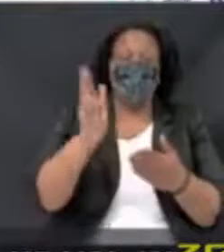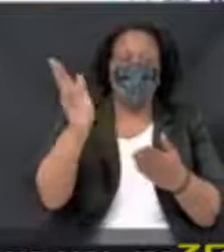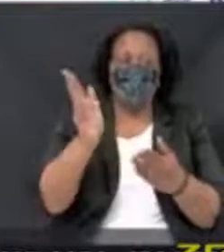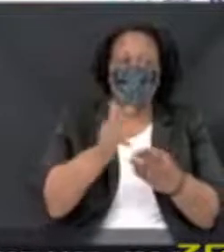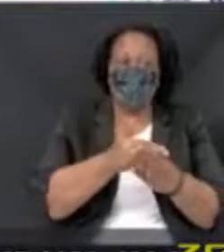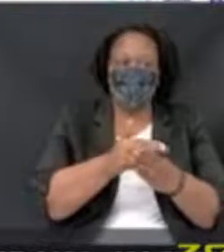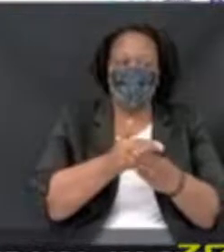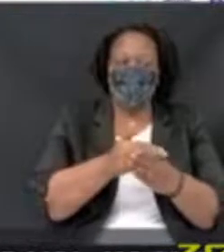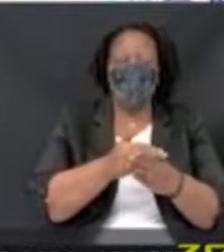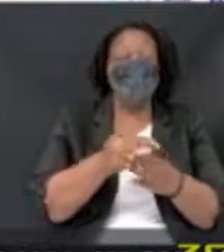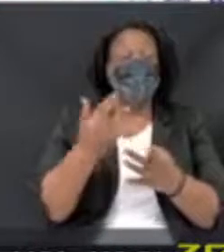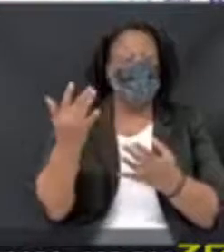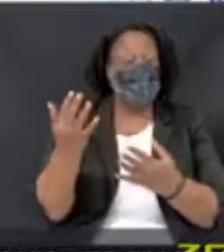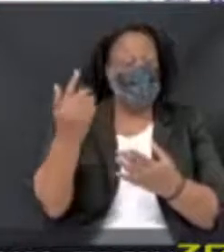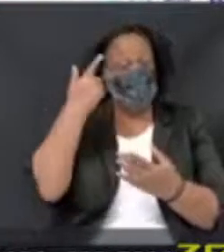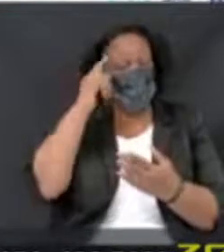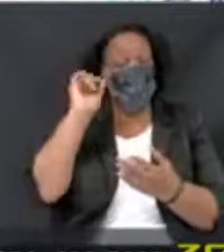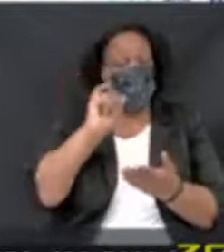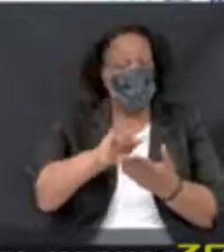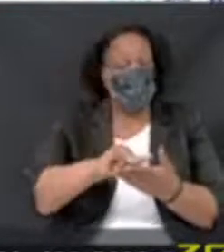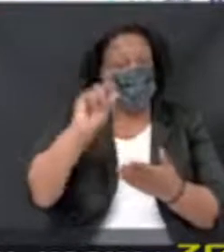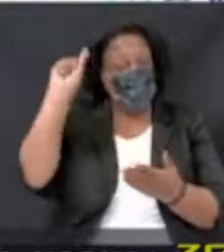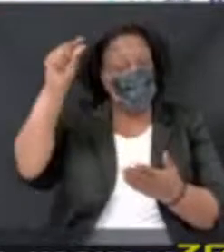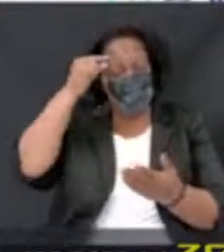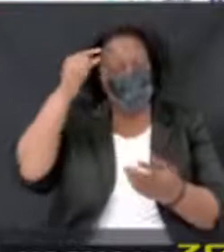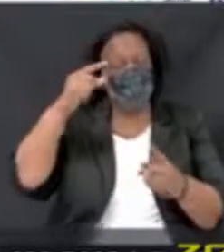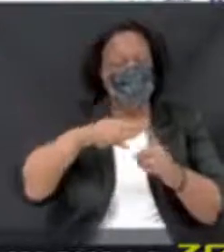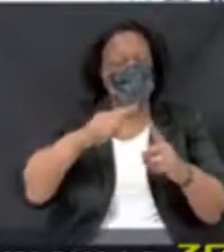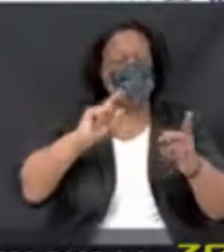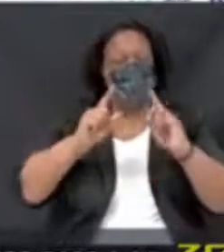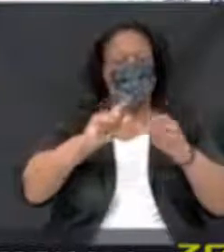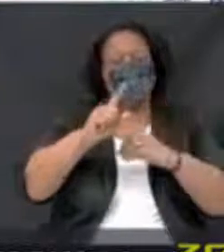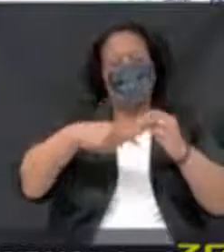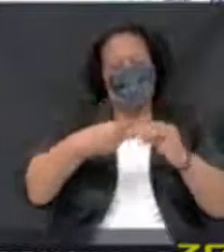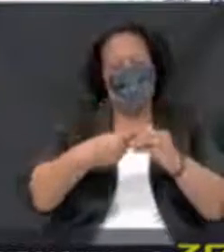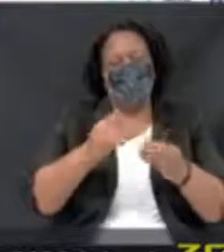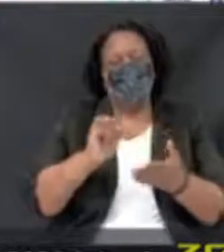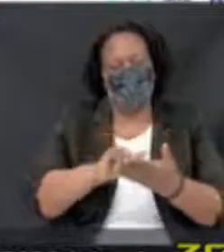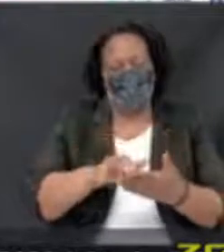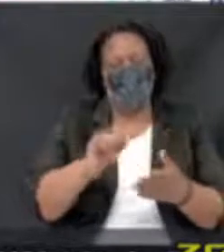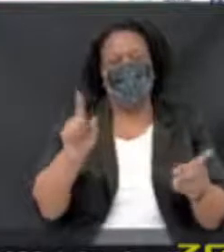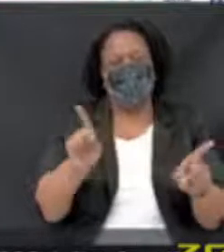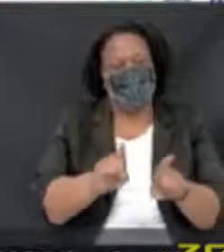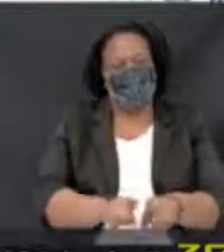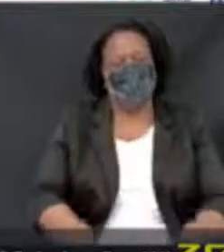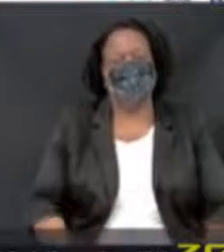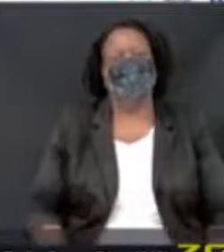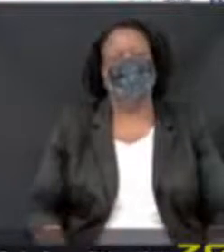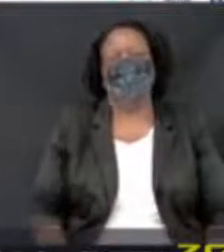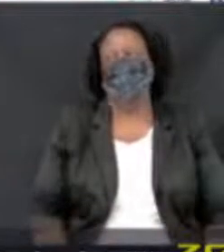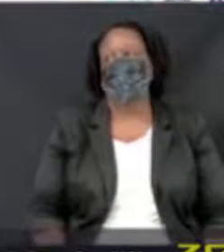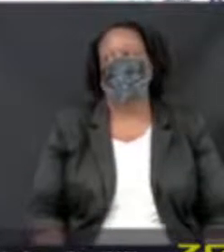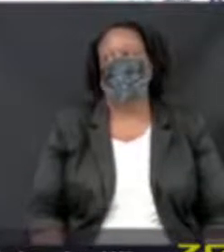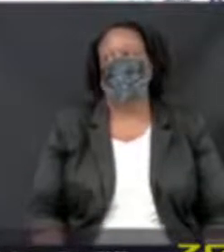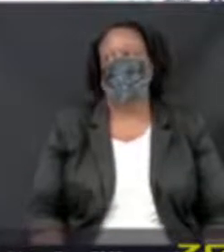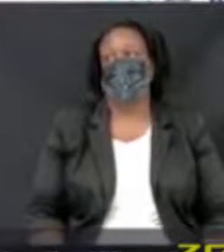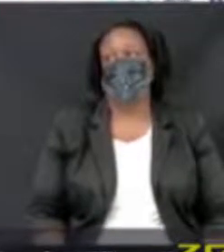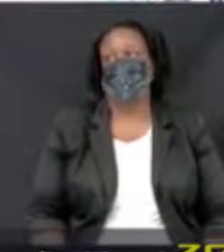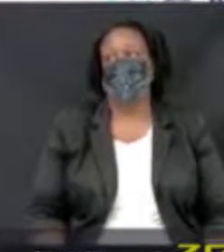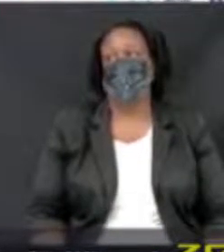move as we attempt to bring a balance between health and economic activities for the country.